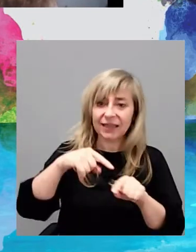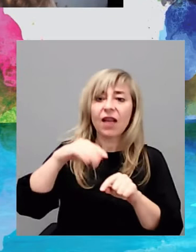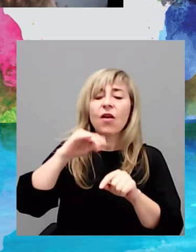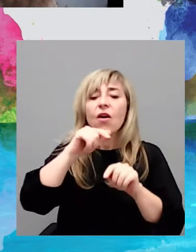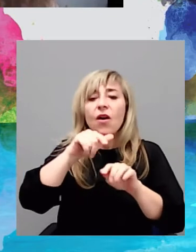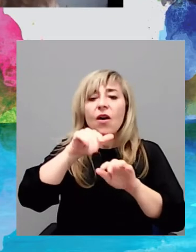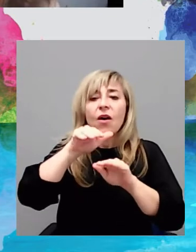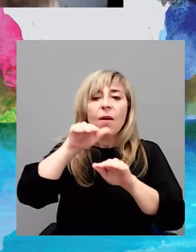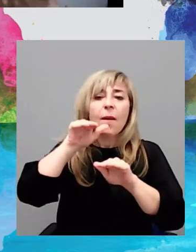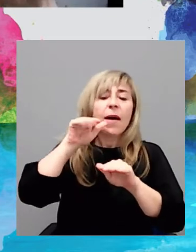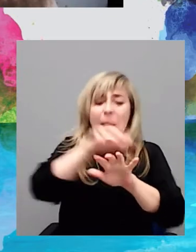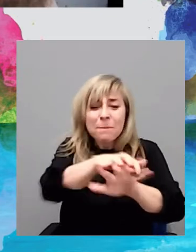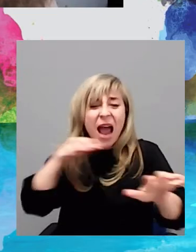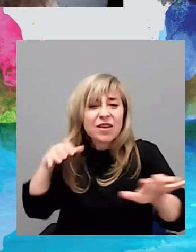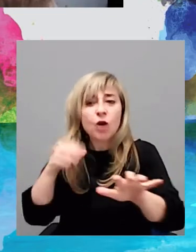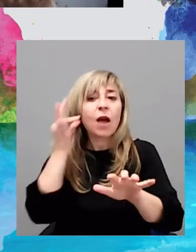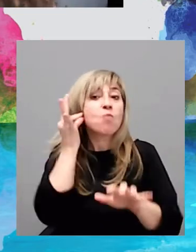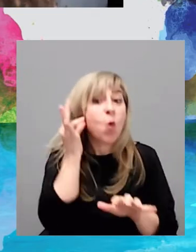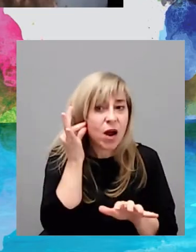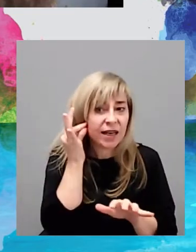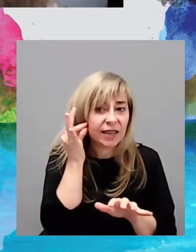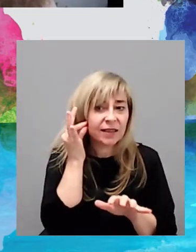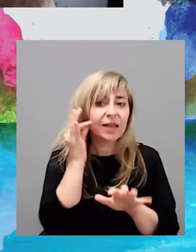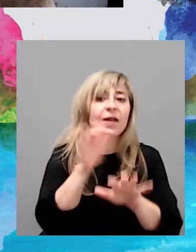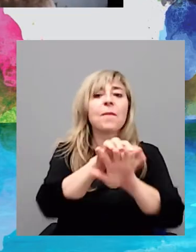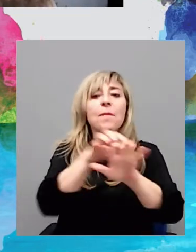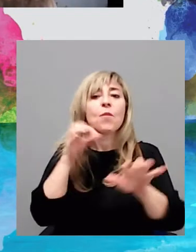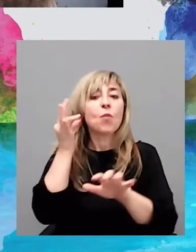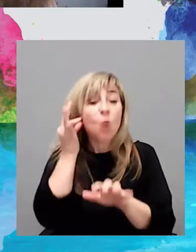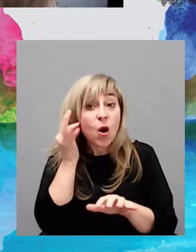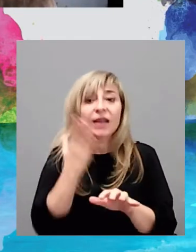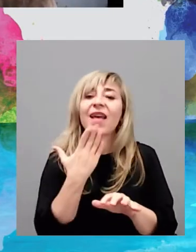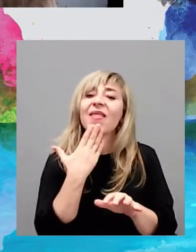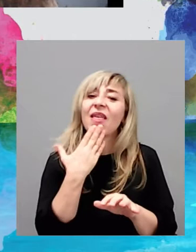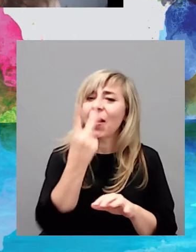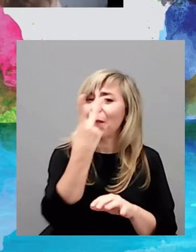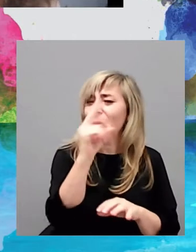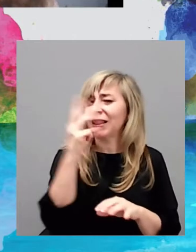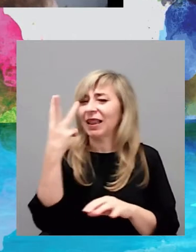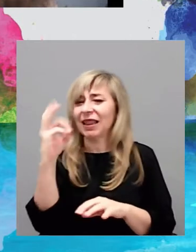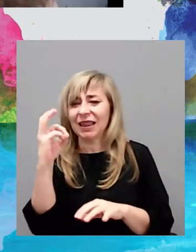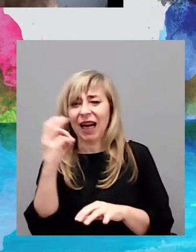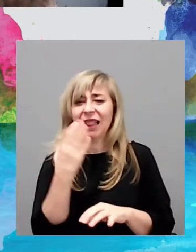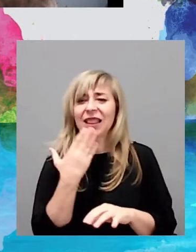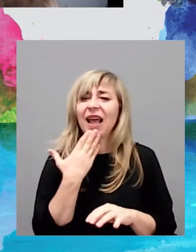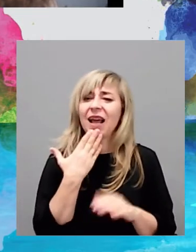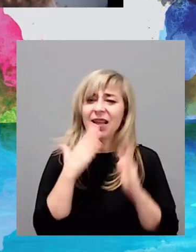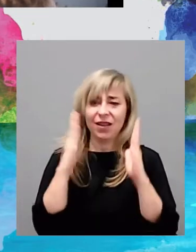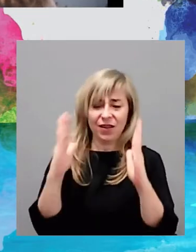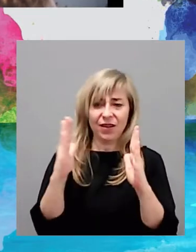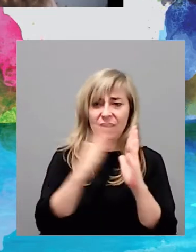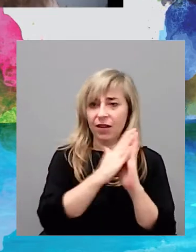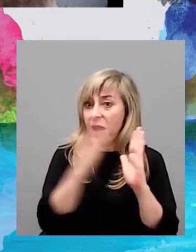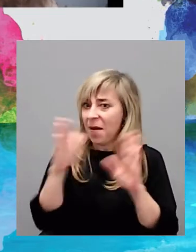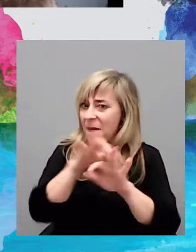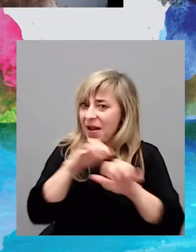were women. Now, of these women, most were between age 20 and 30.